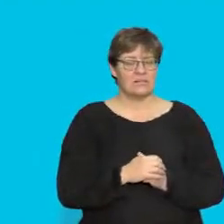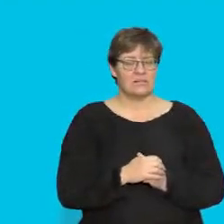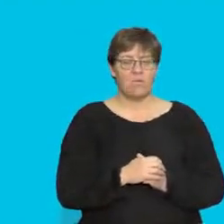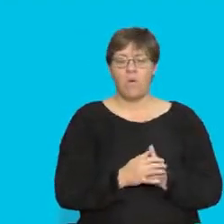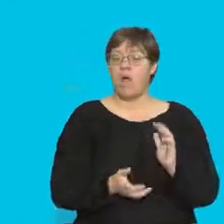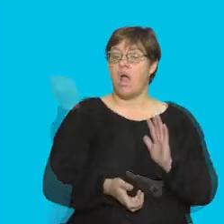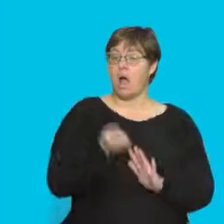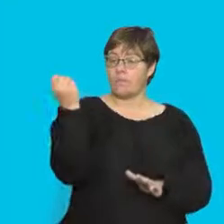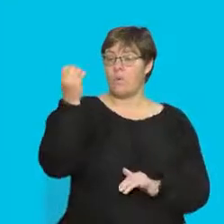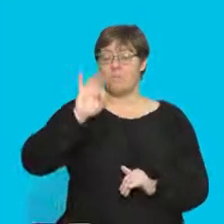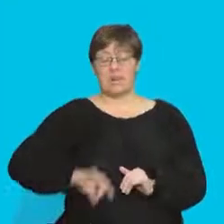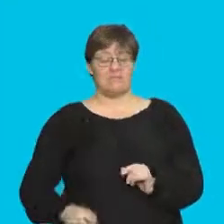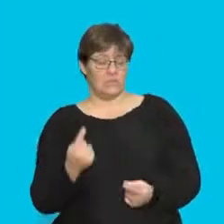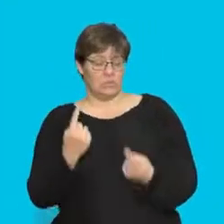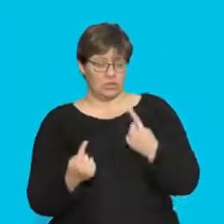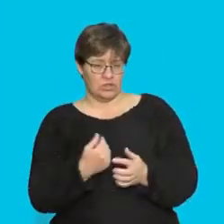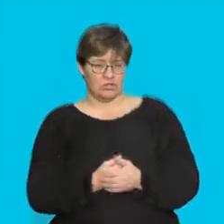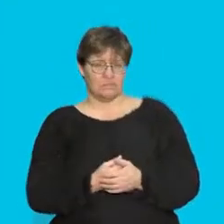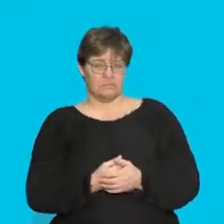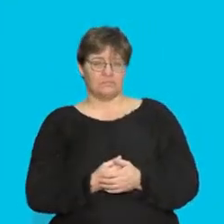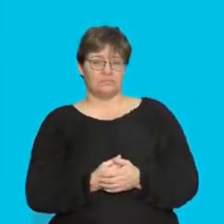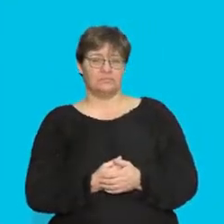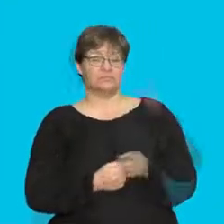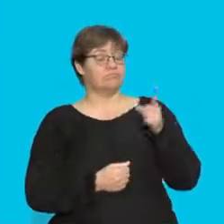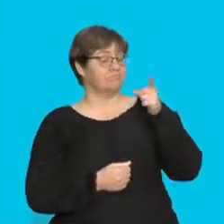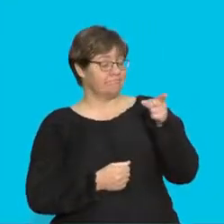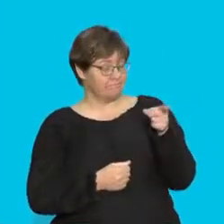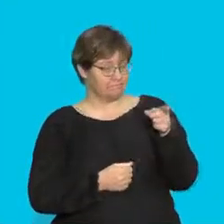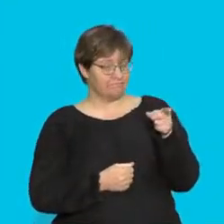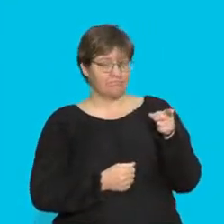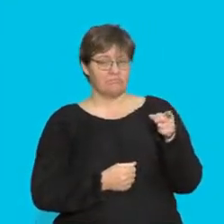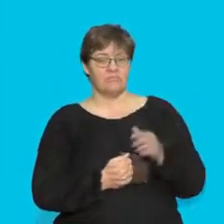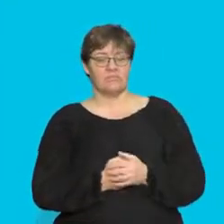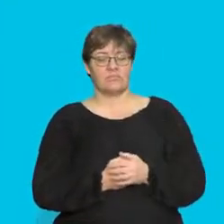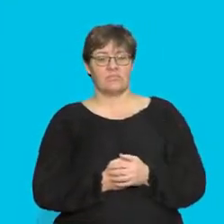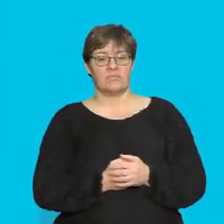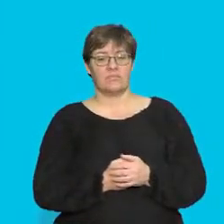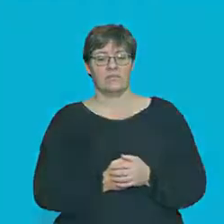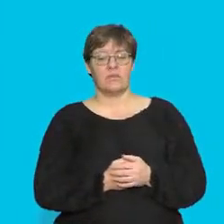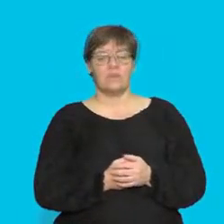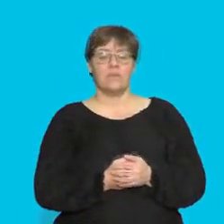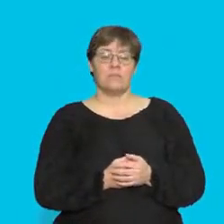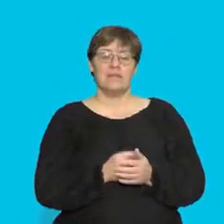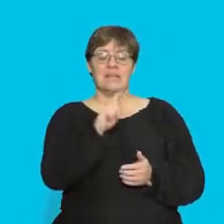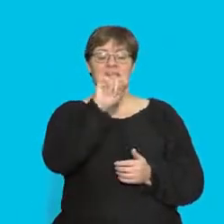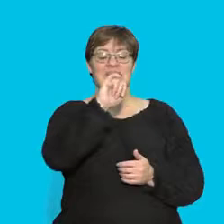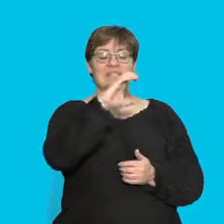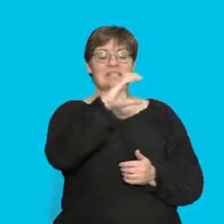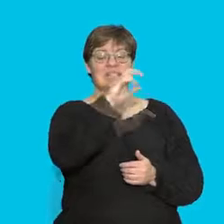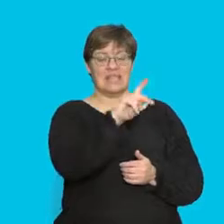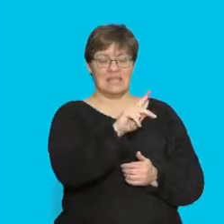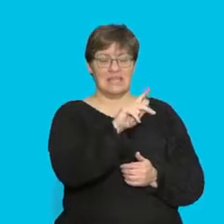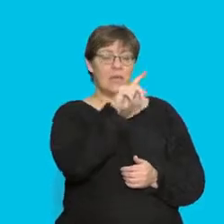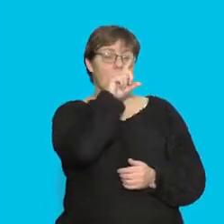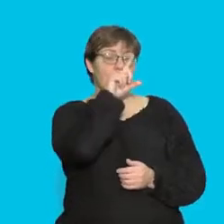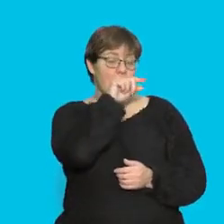and is there harm or benefit. So here we have a little tick bird.